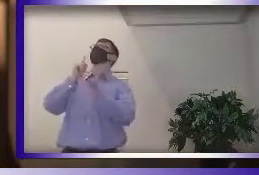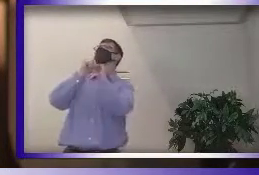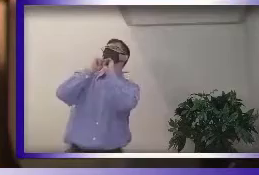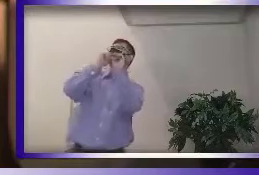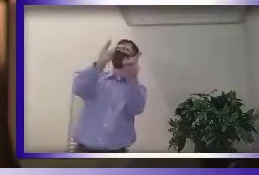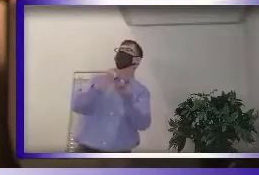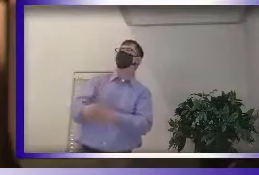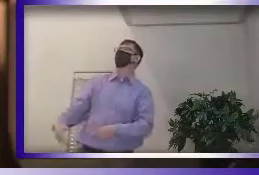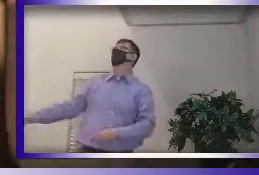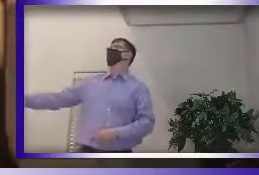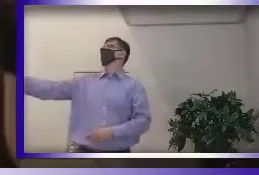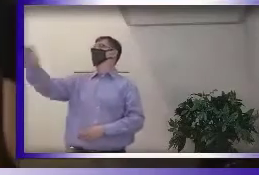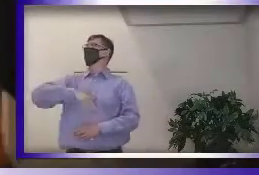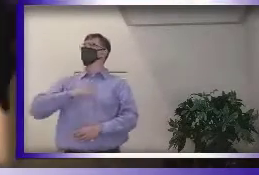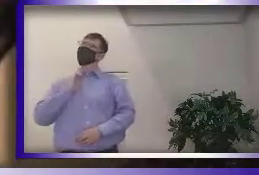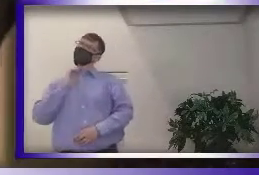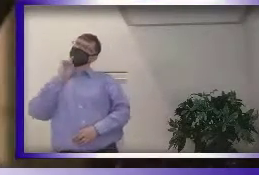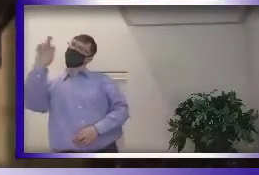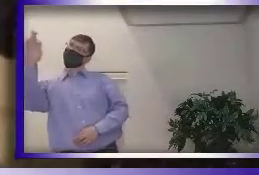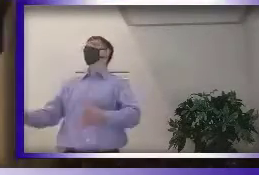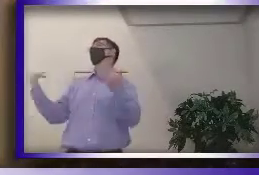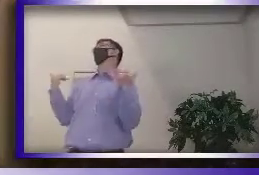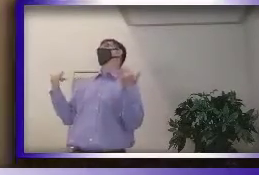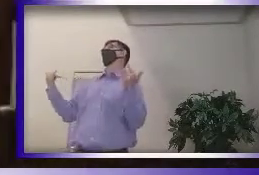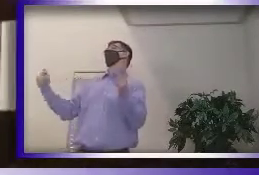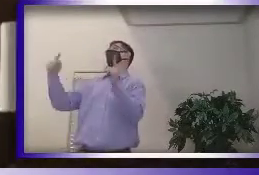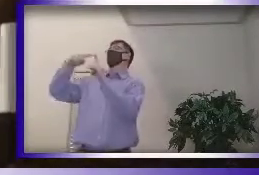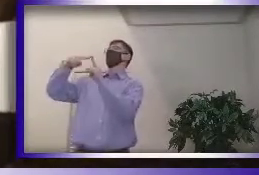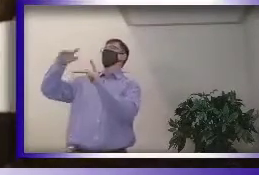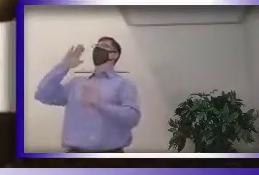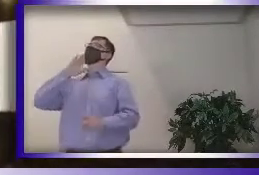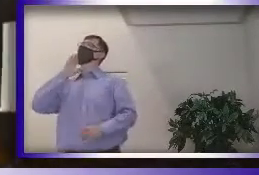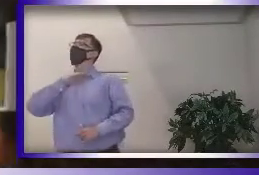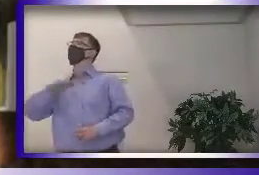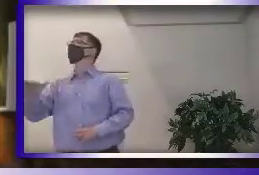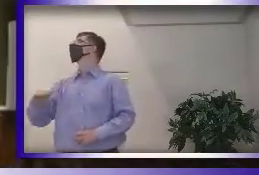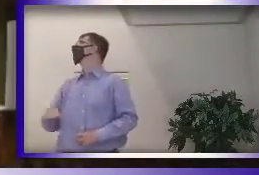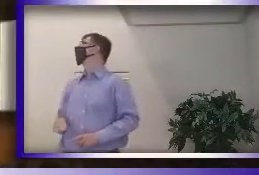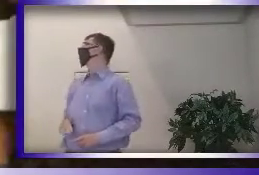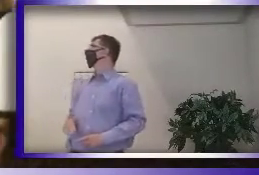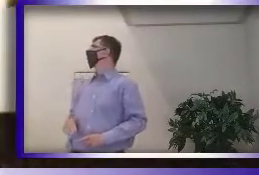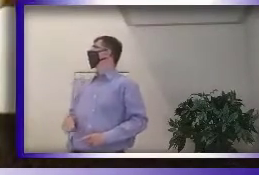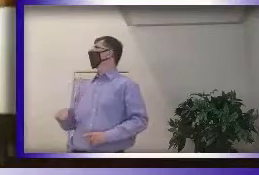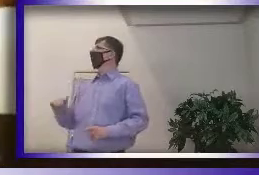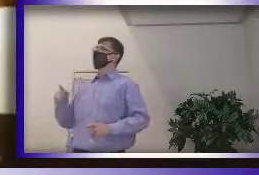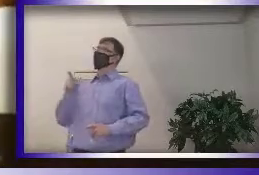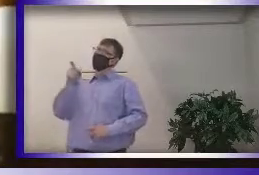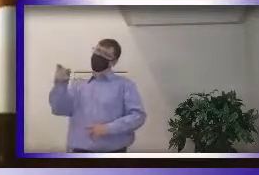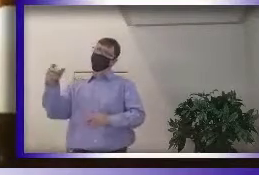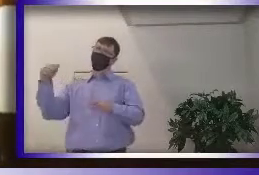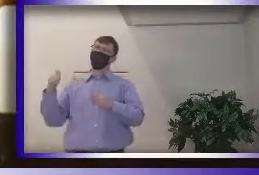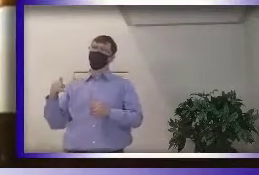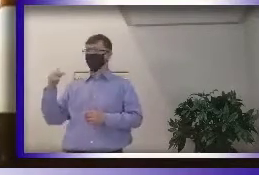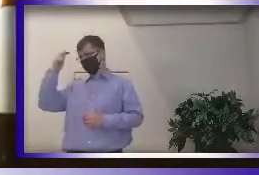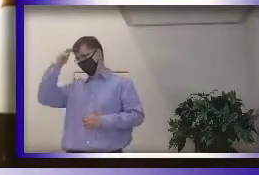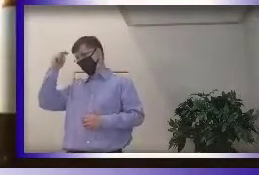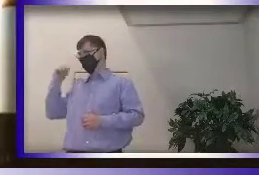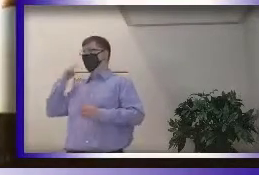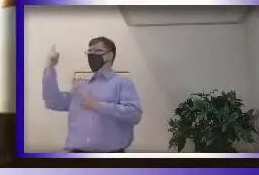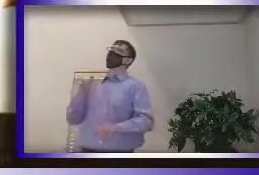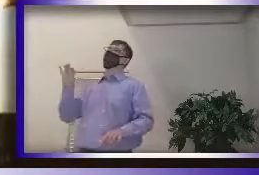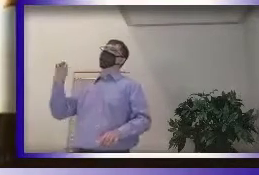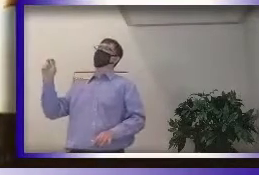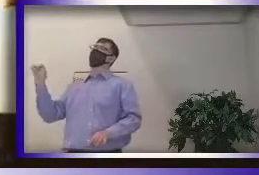It was Auntie Helen that taught me the stories about a man by the name of Khalil Gibran, who wrote a book called